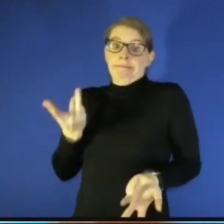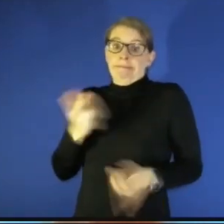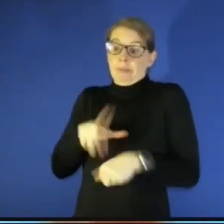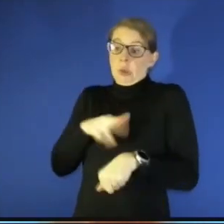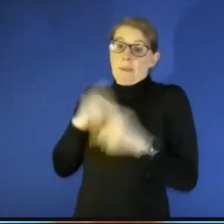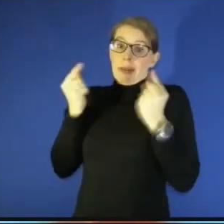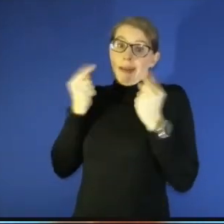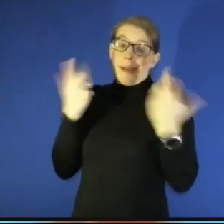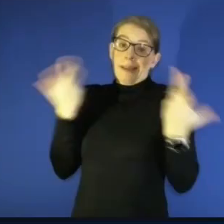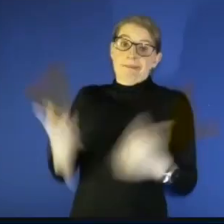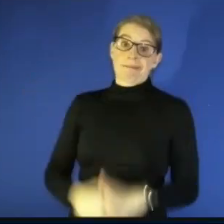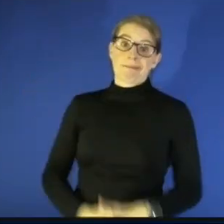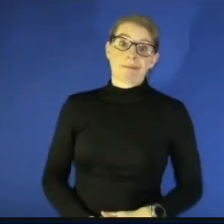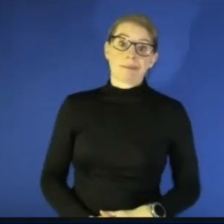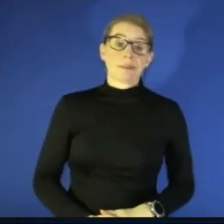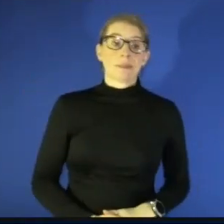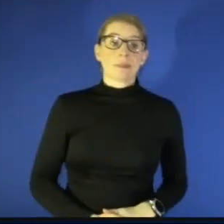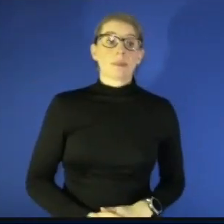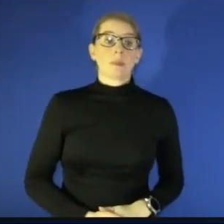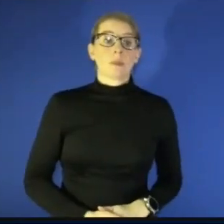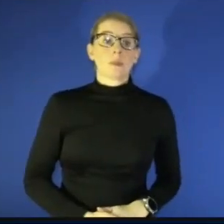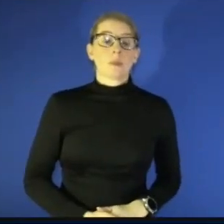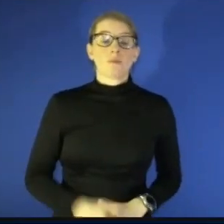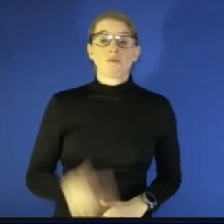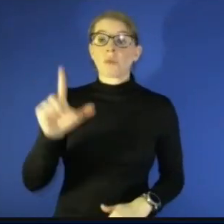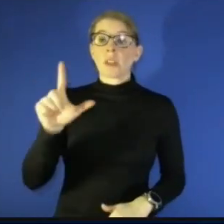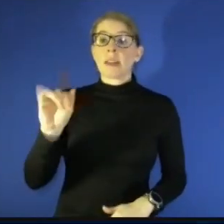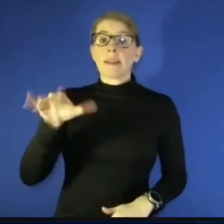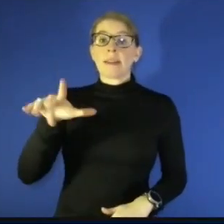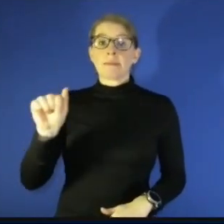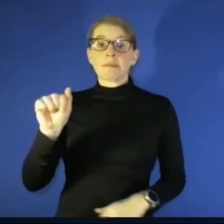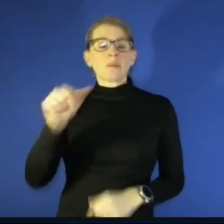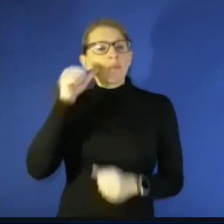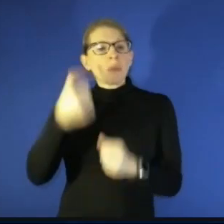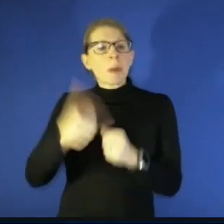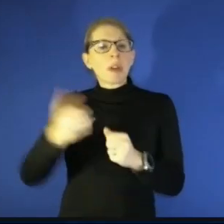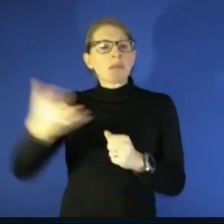headache. Layla, what do you remember from back at that time?